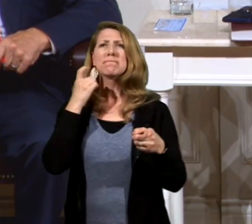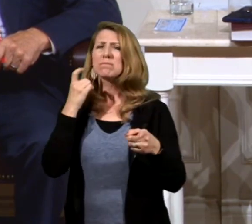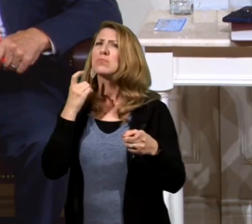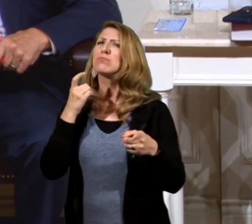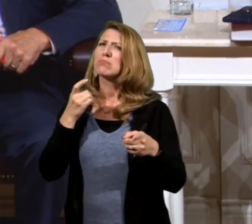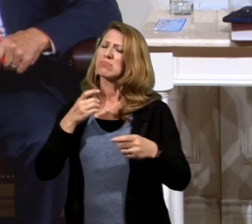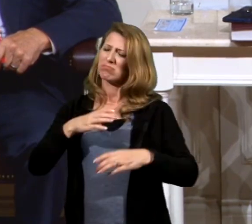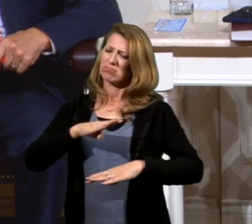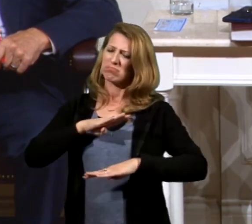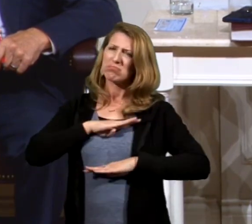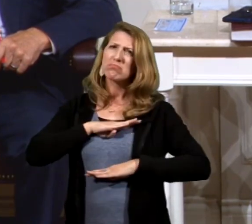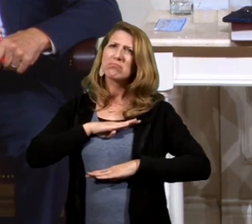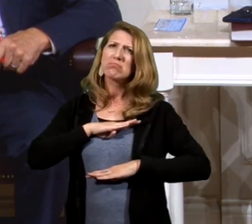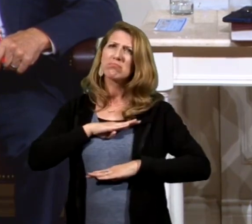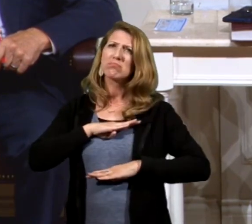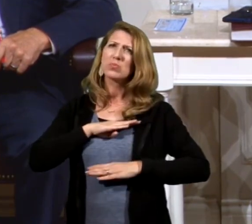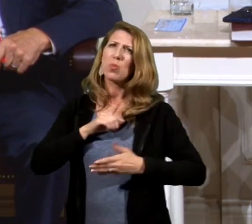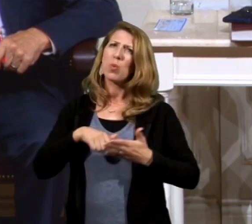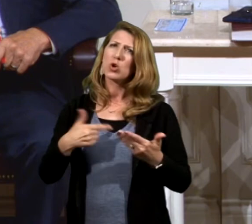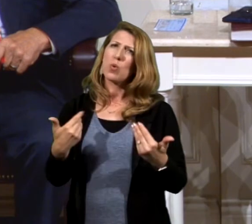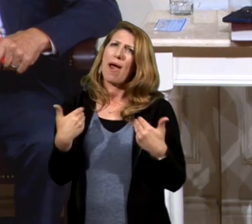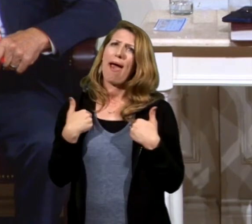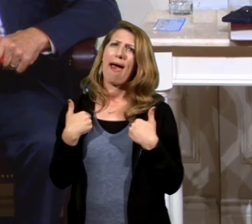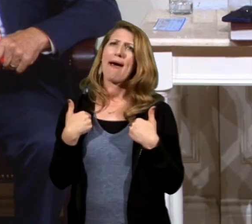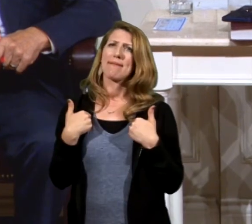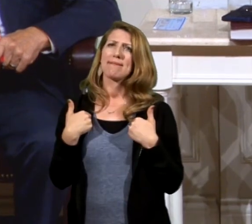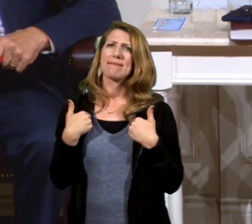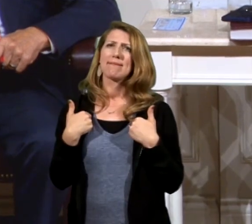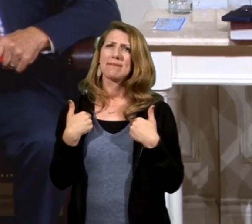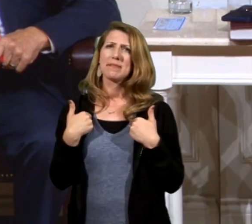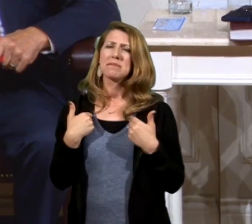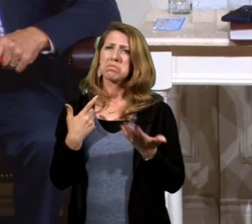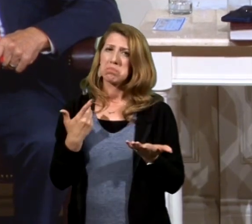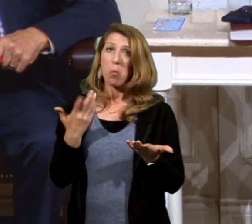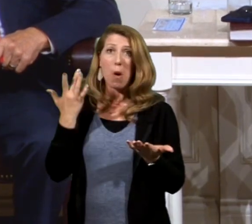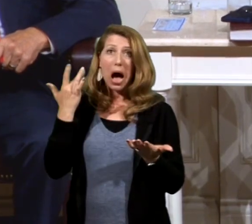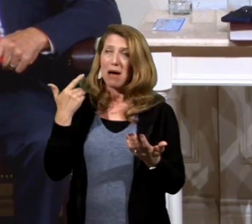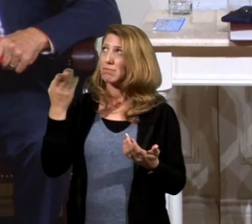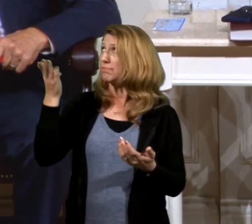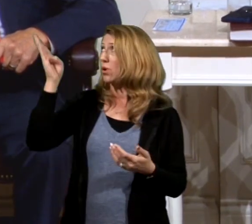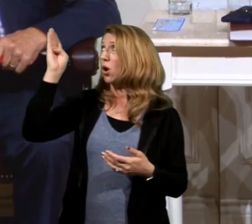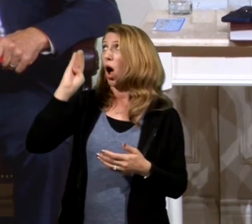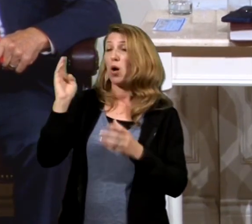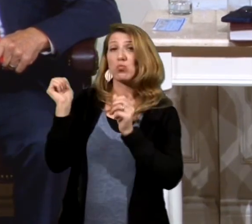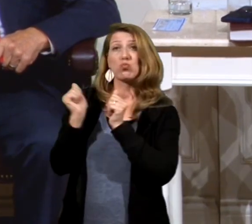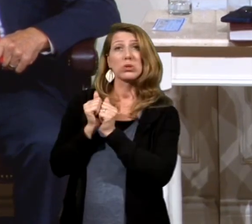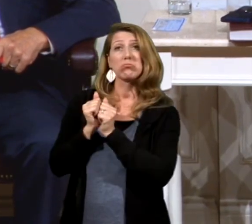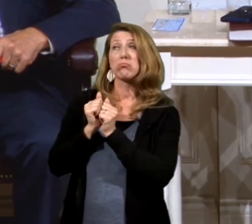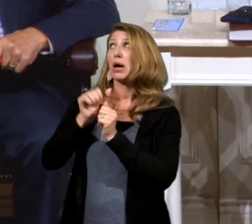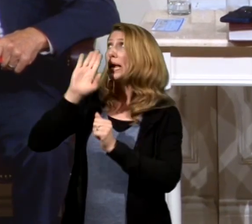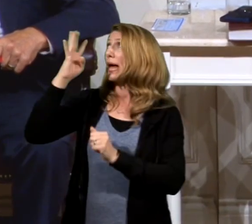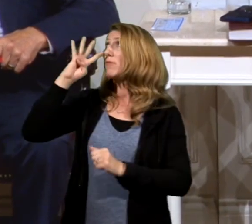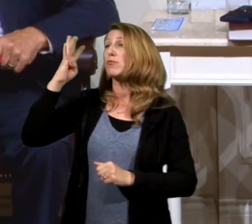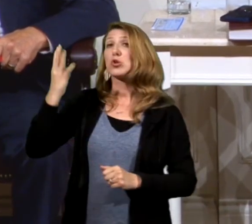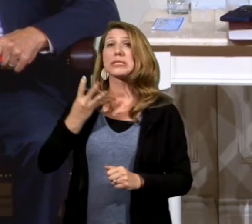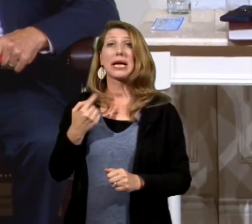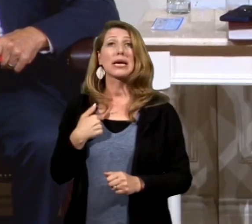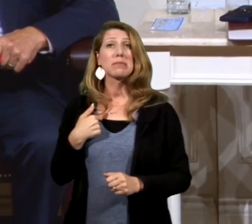with such things as you have. Knowing this, that you have God, he'll never leave you nor forsake you.